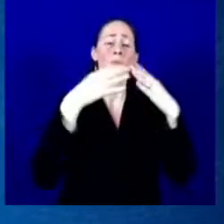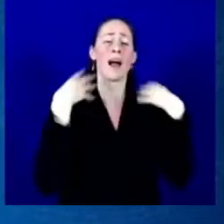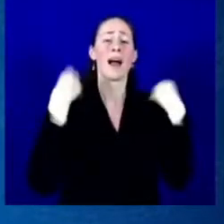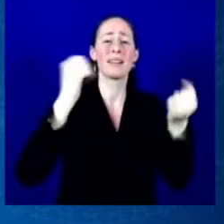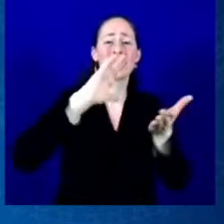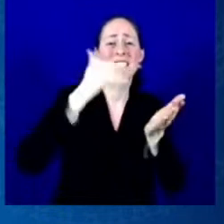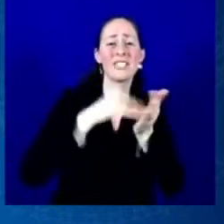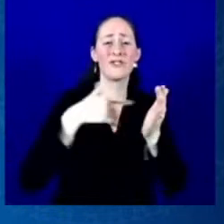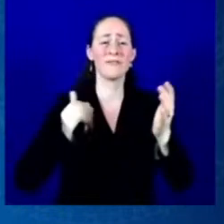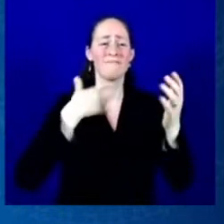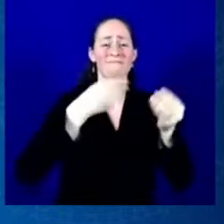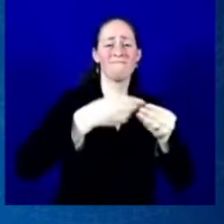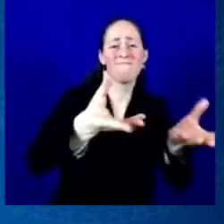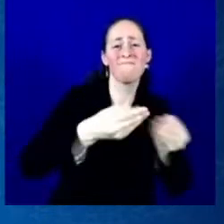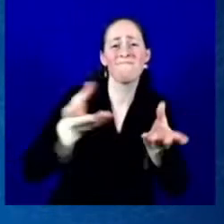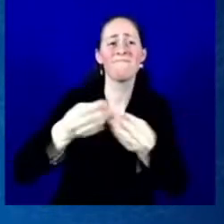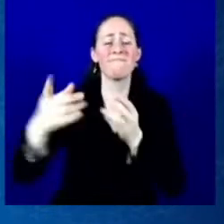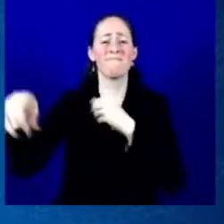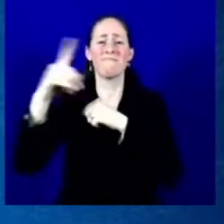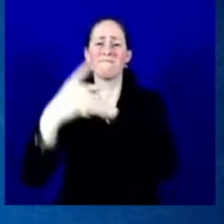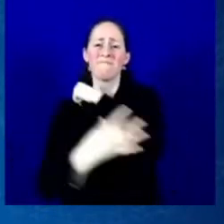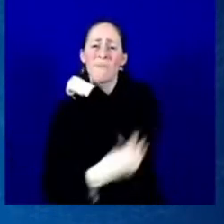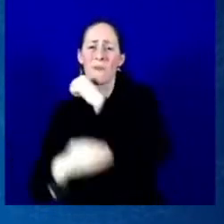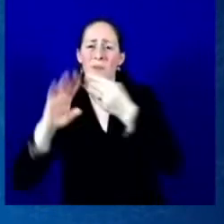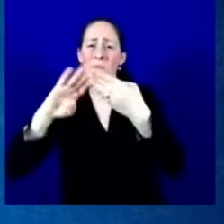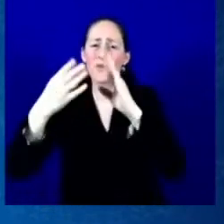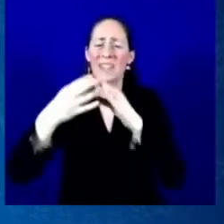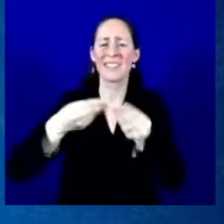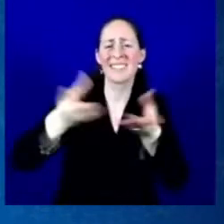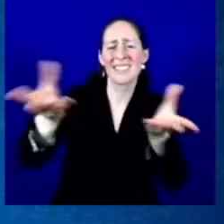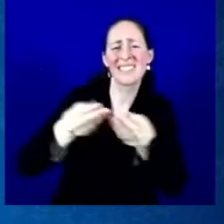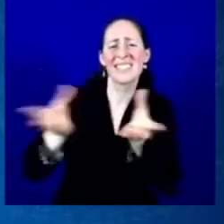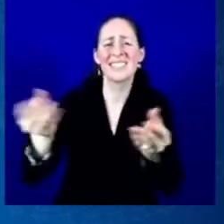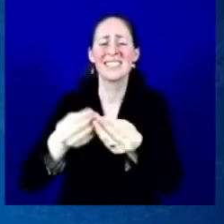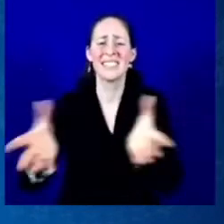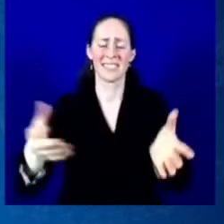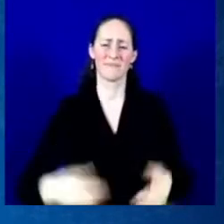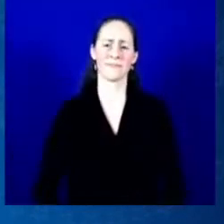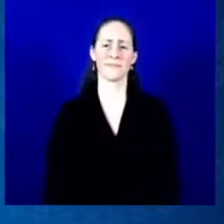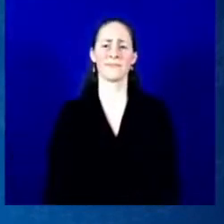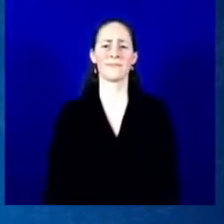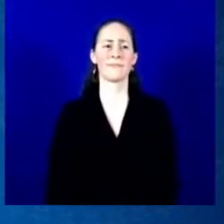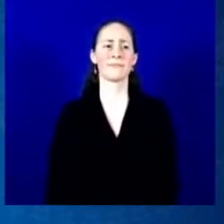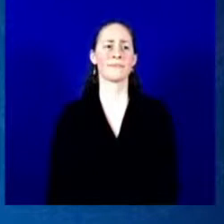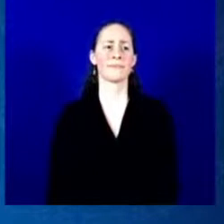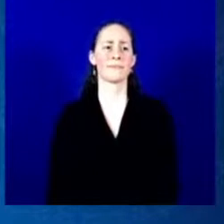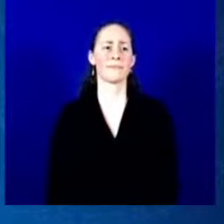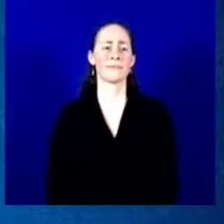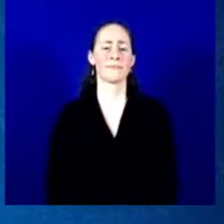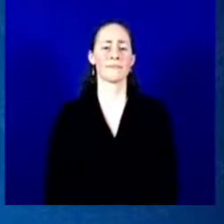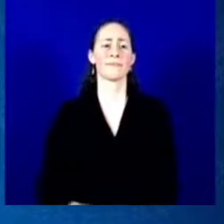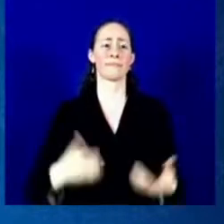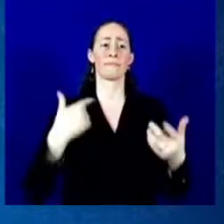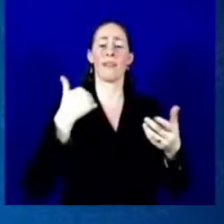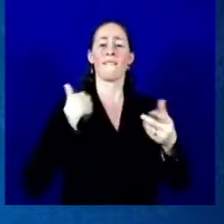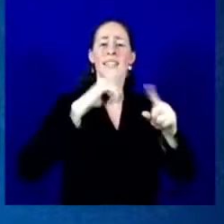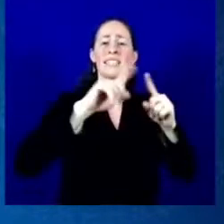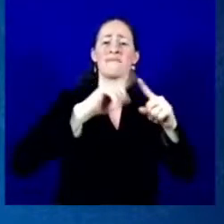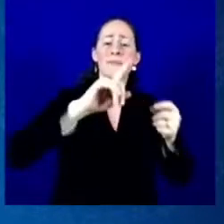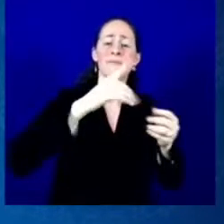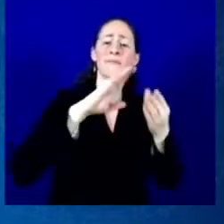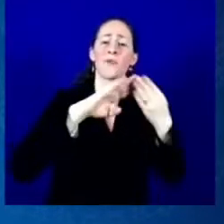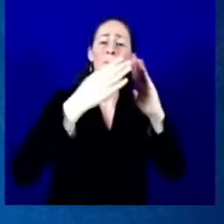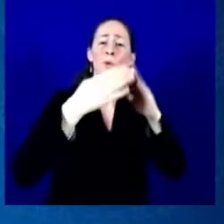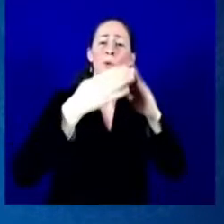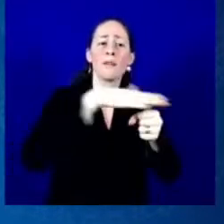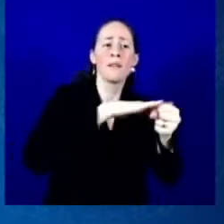of the poor can be reached. We're setting up community vaccination sites, developing mobile units to